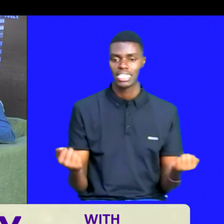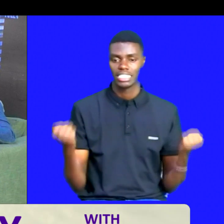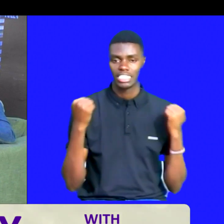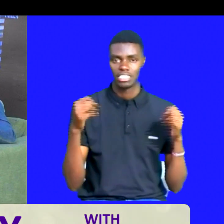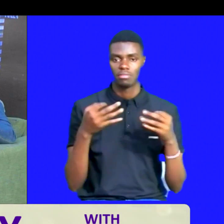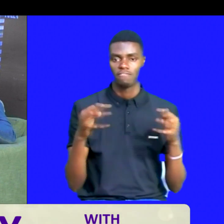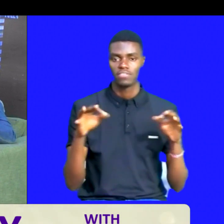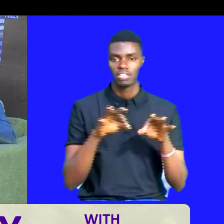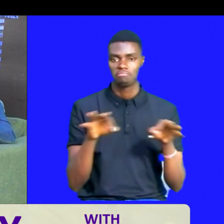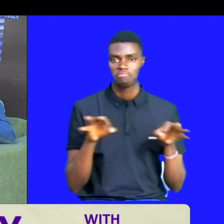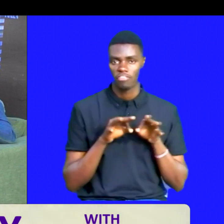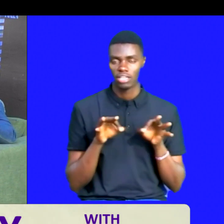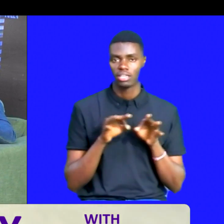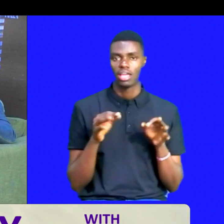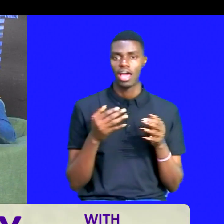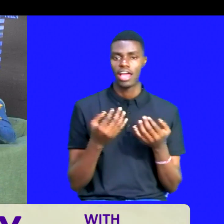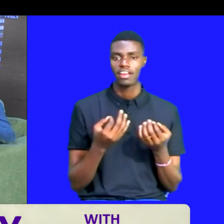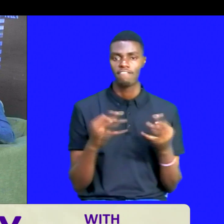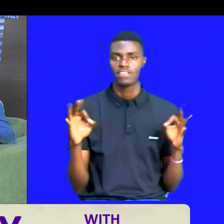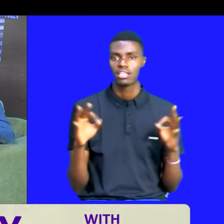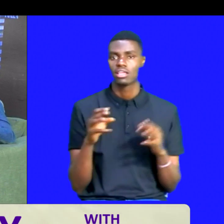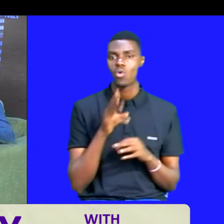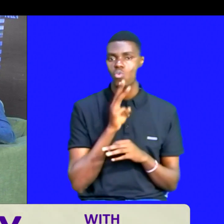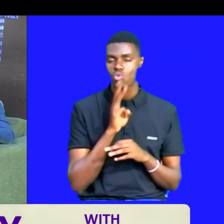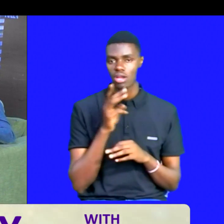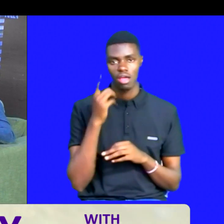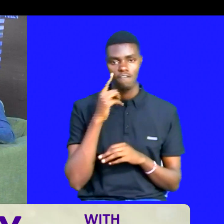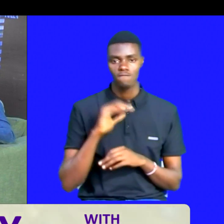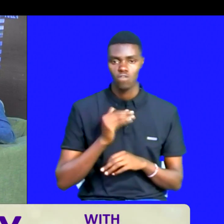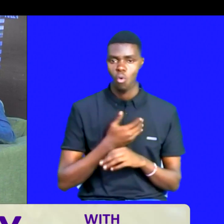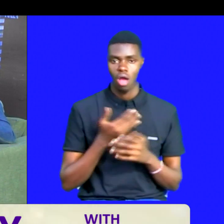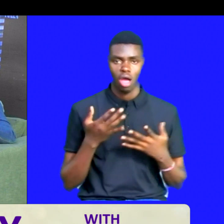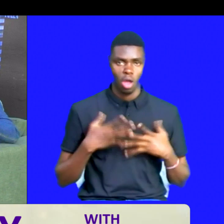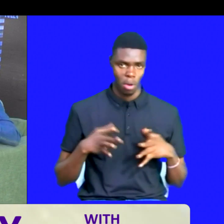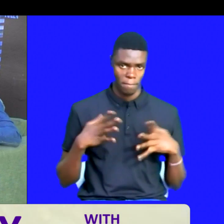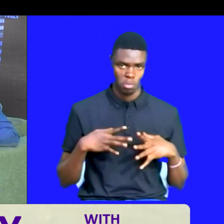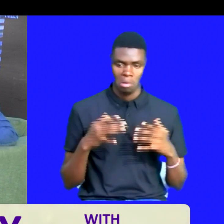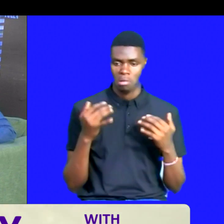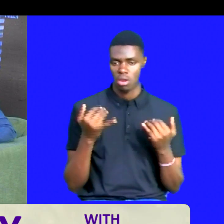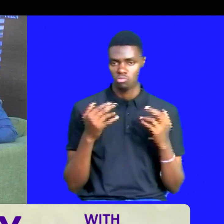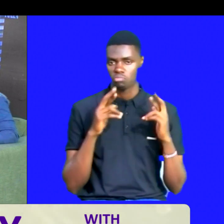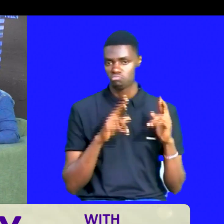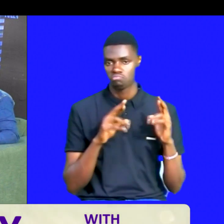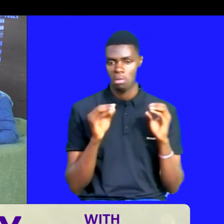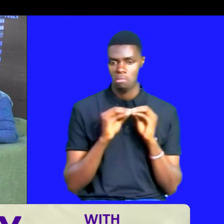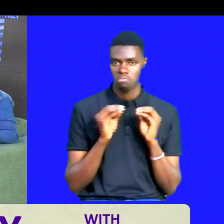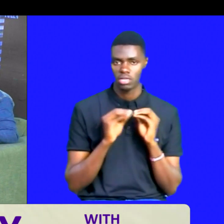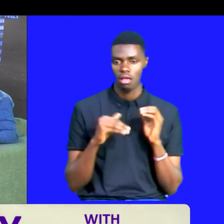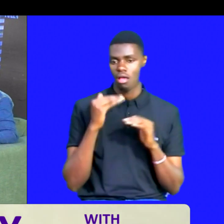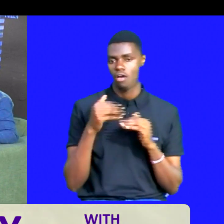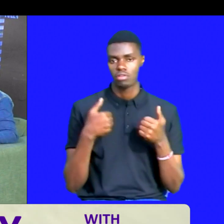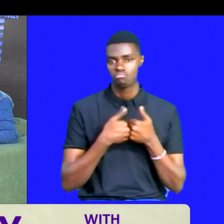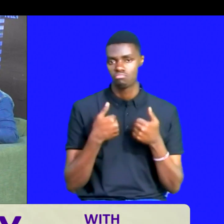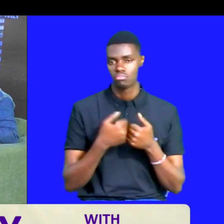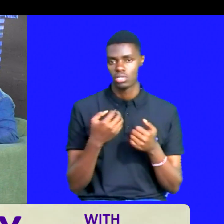field, and even I can say the free treated water for our people. So we were looking forward to have a meeting with them after the games in